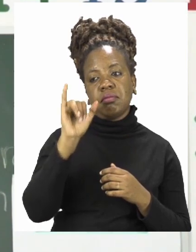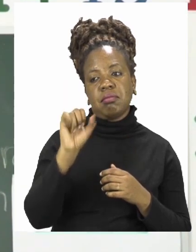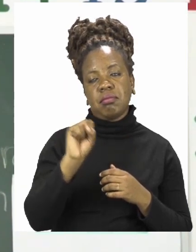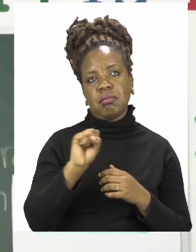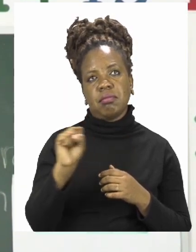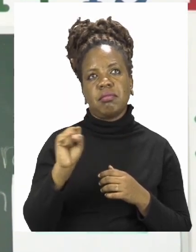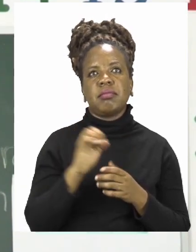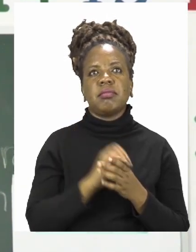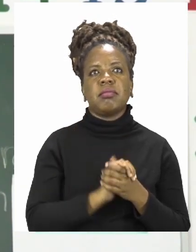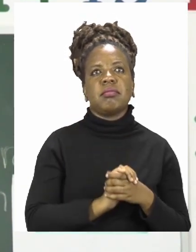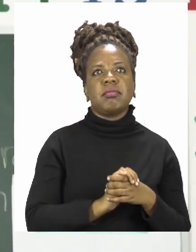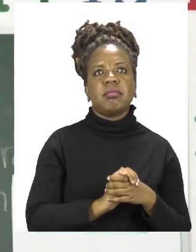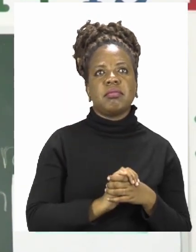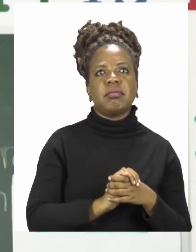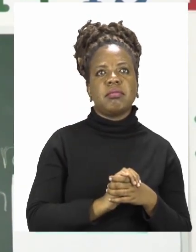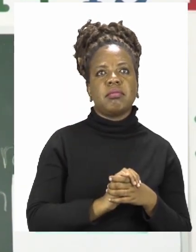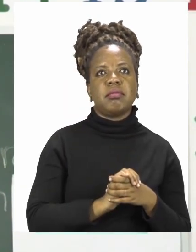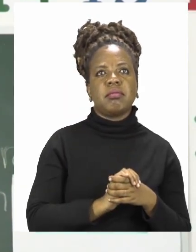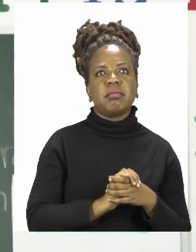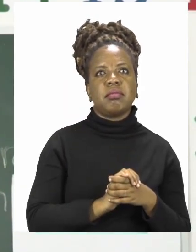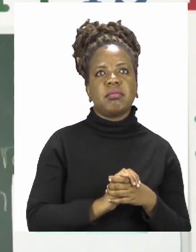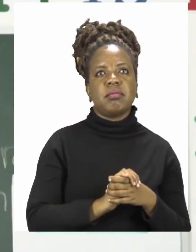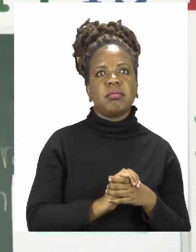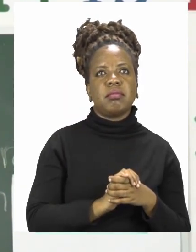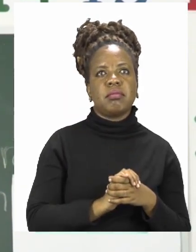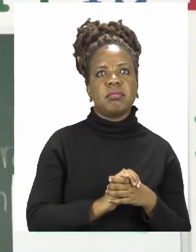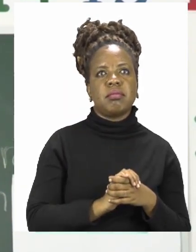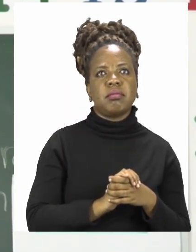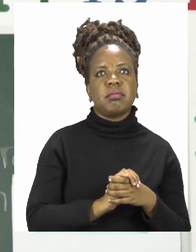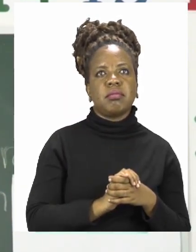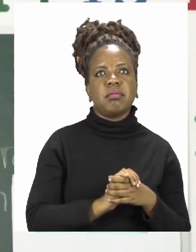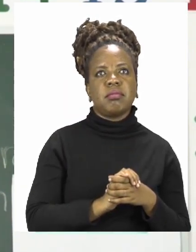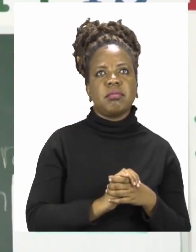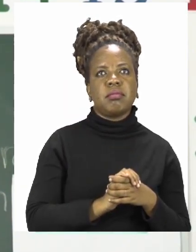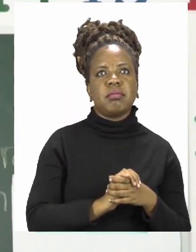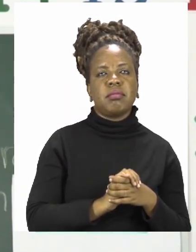Toys. So we'll write our word toys.